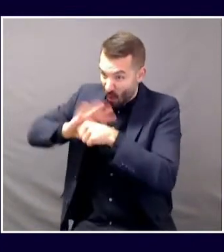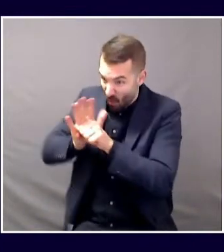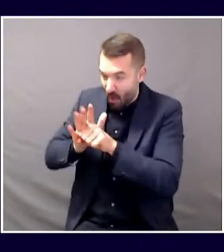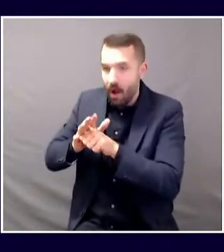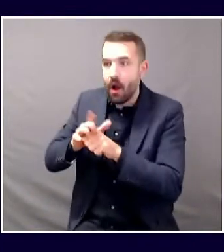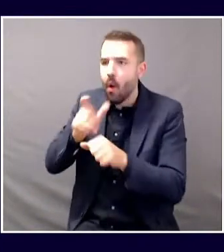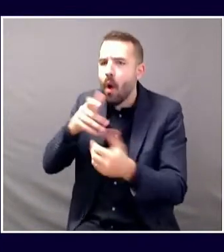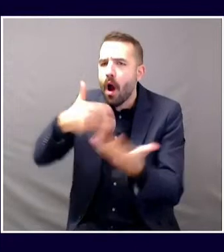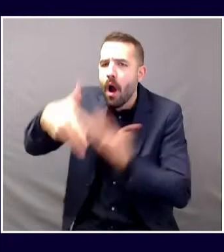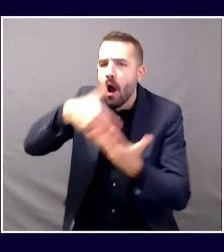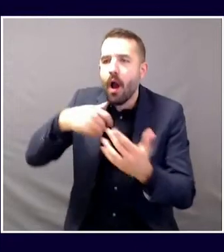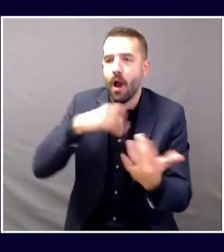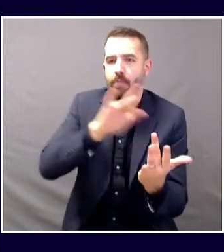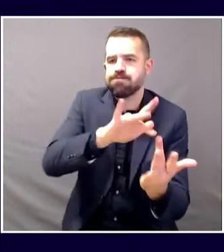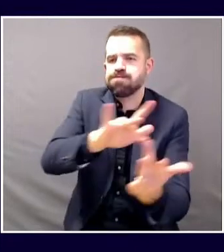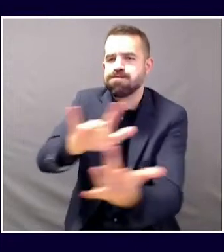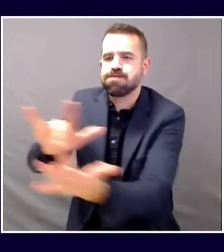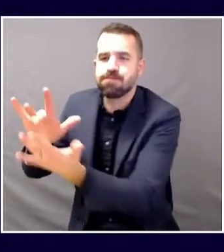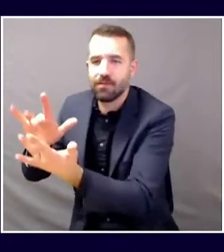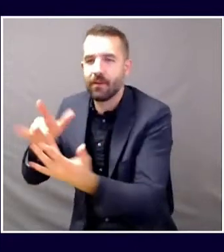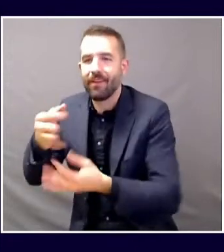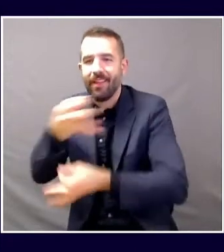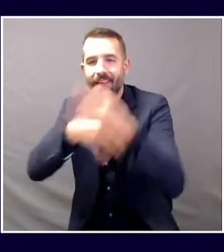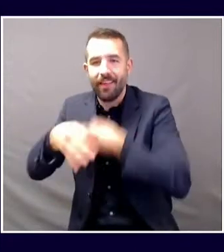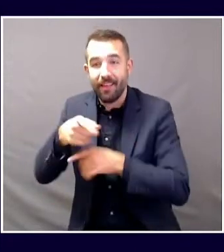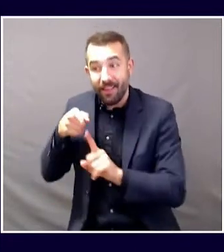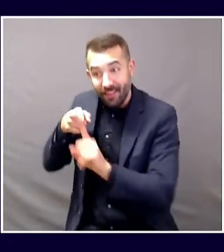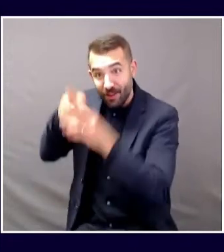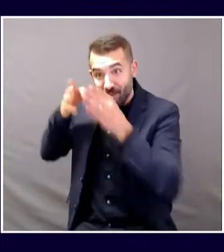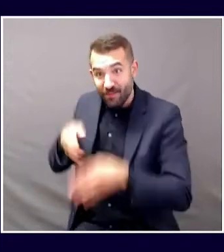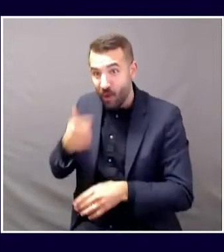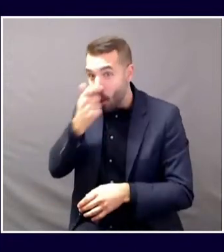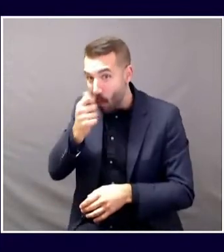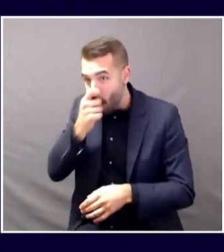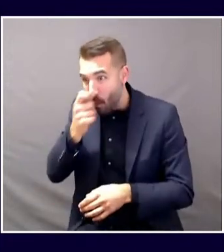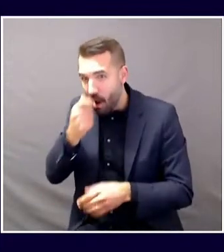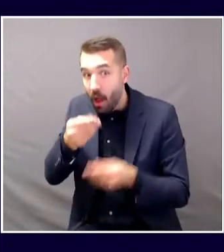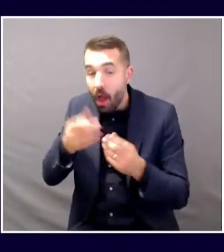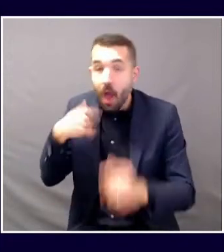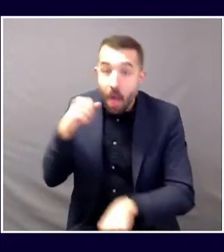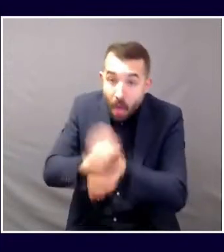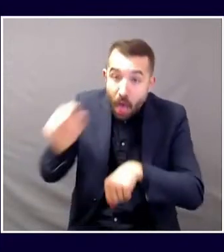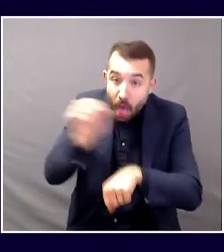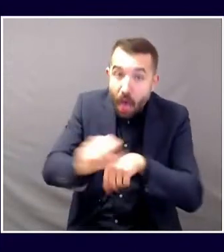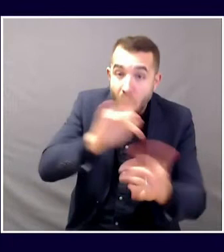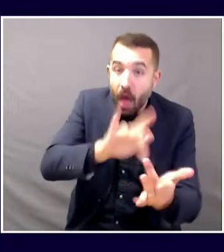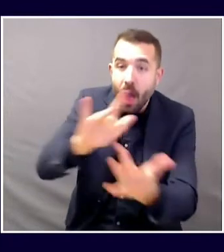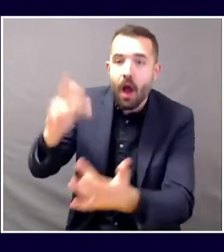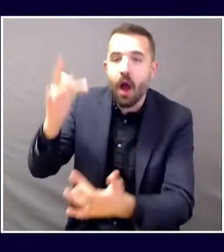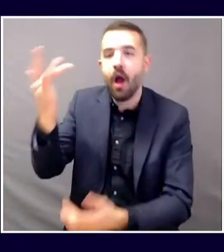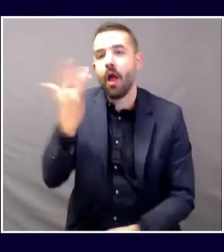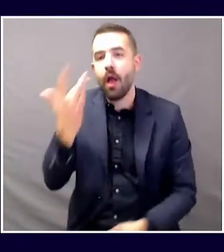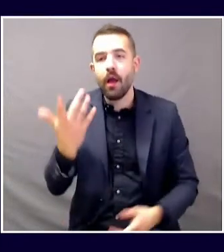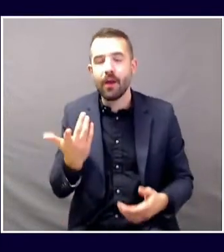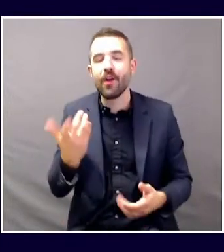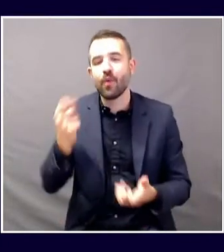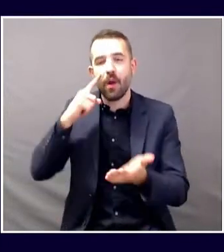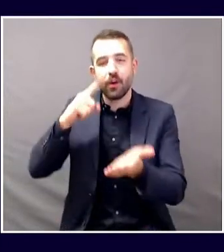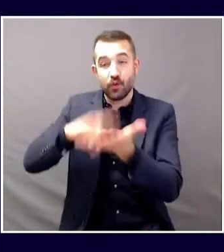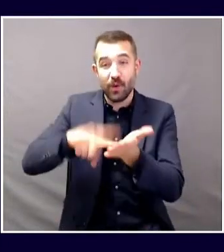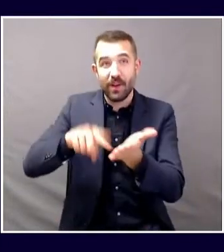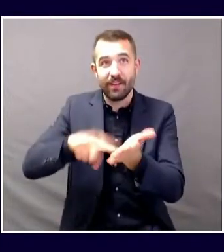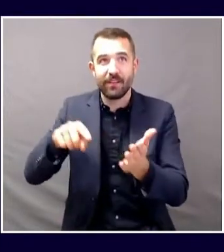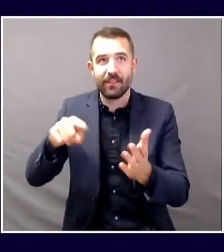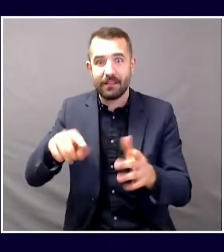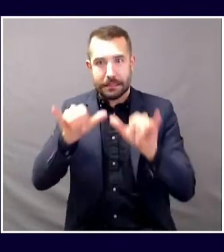talked about. So that's what was going on there. Did not affect contact tracing, although to be candid, we're thinking about making